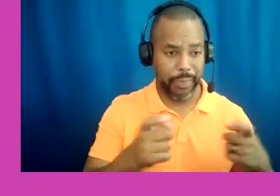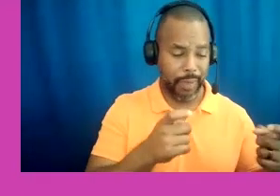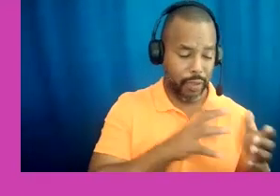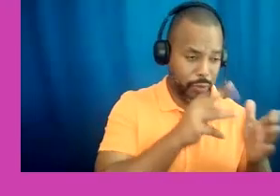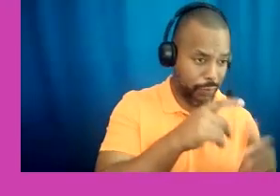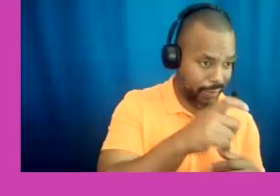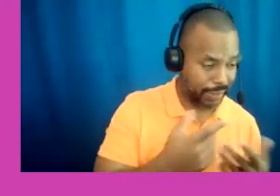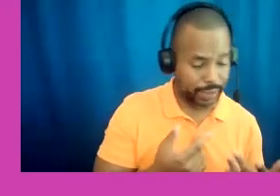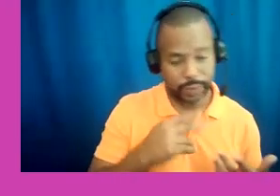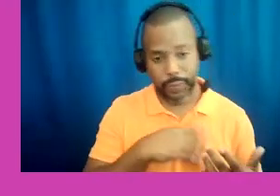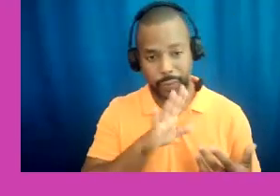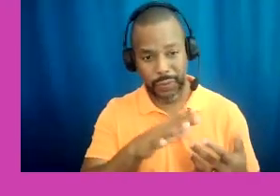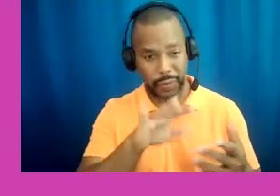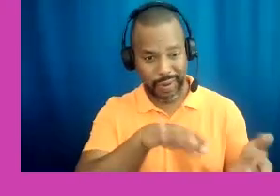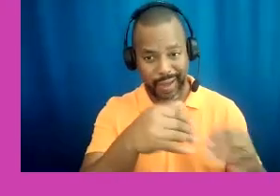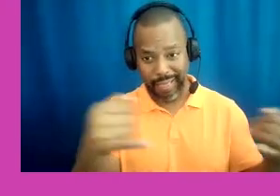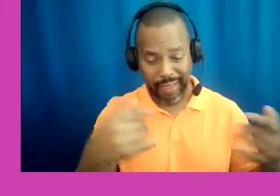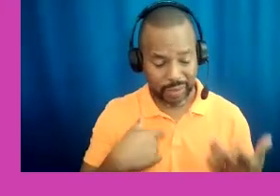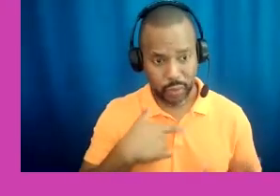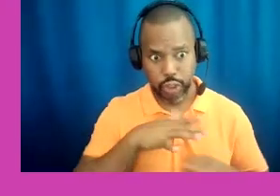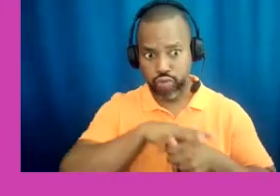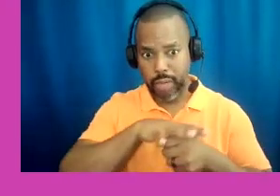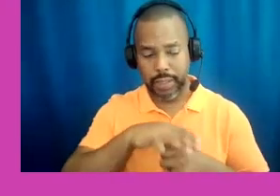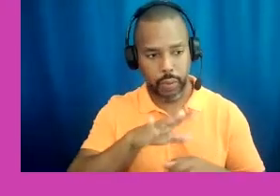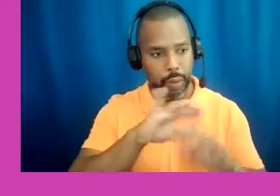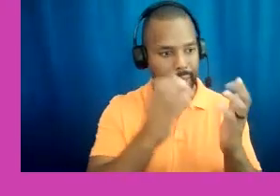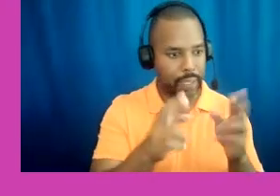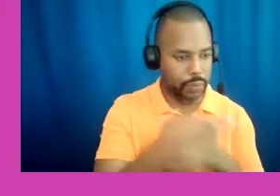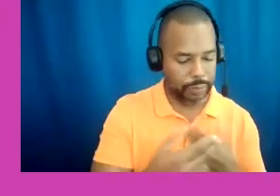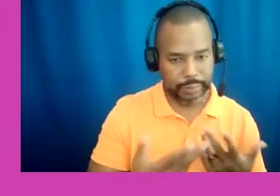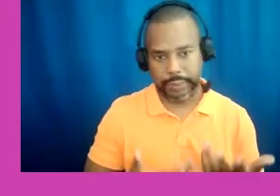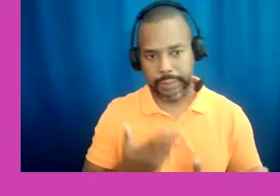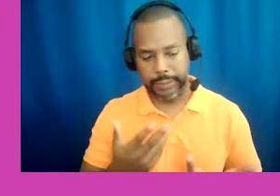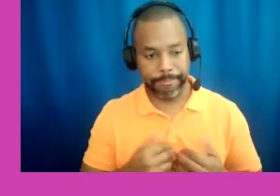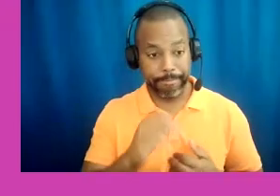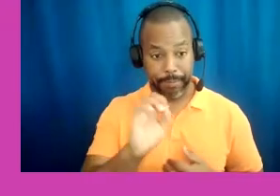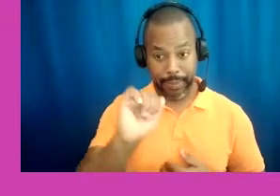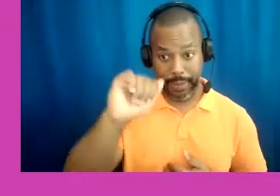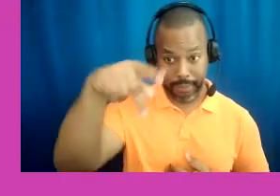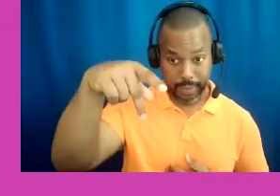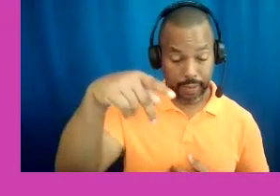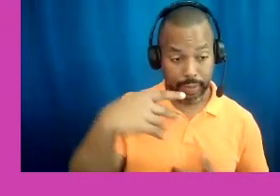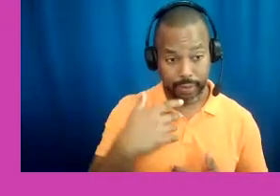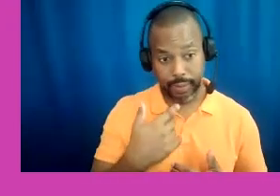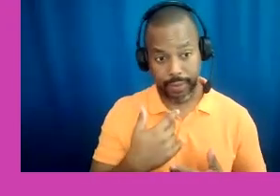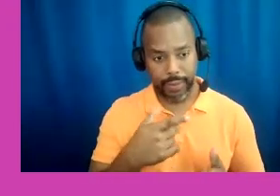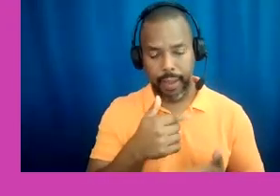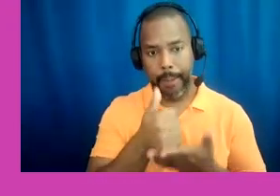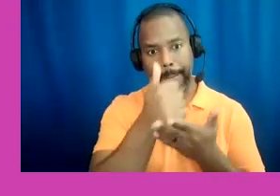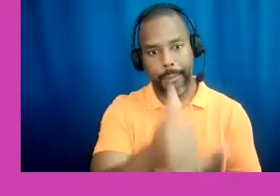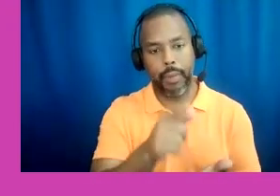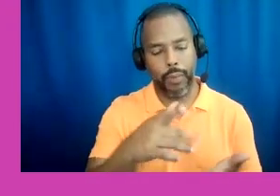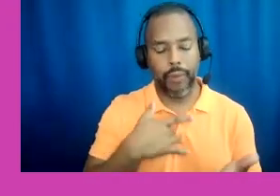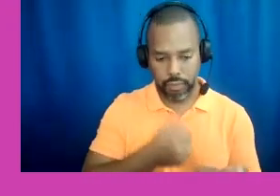needs, you're meeting your deadlines, you have stress from your classroom, an EAP or employee assistance program can help you stay